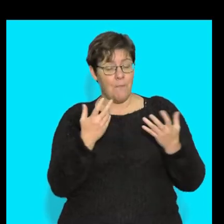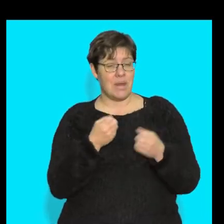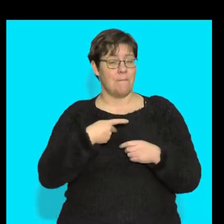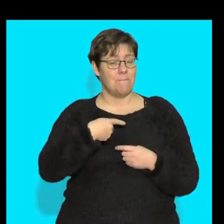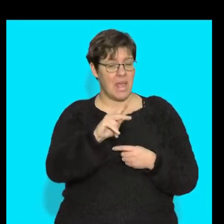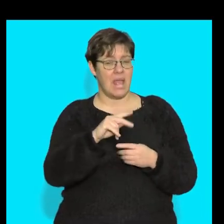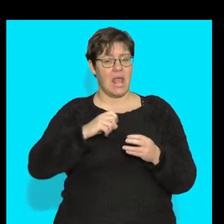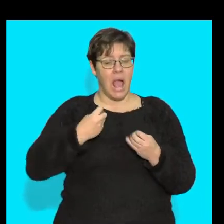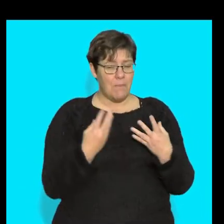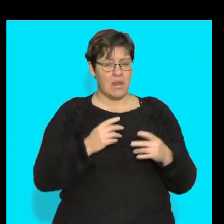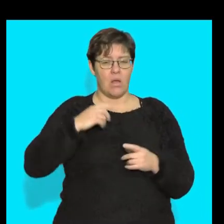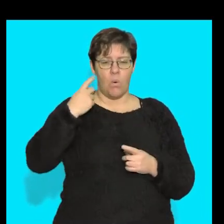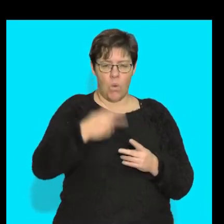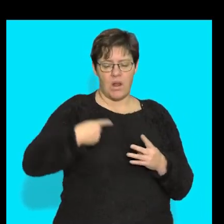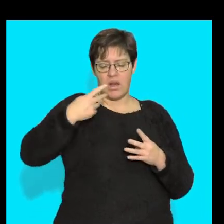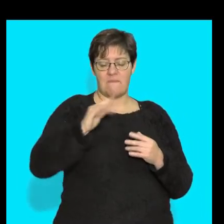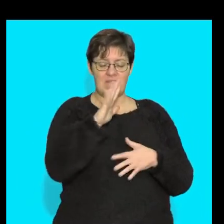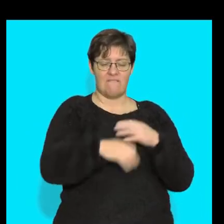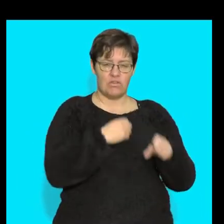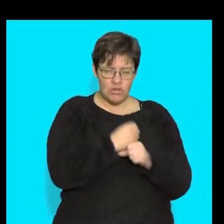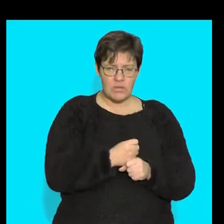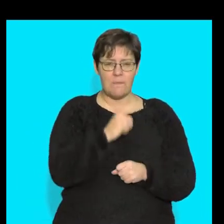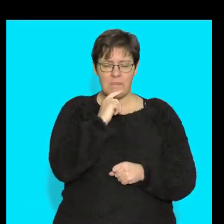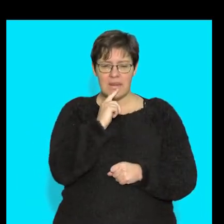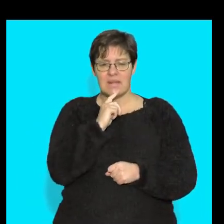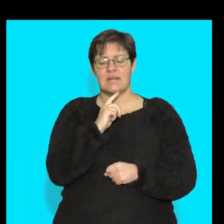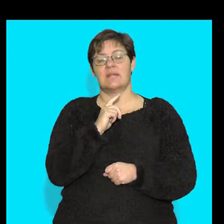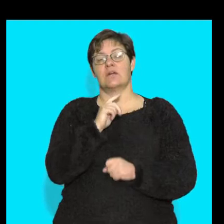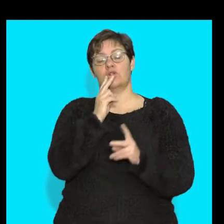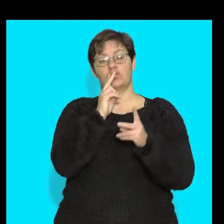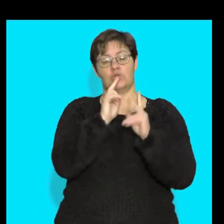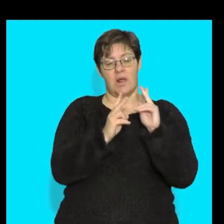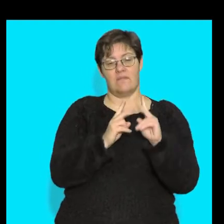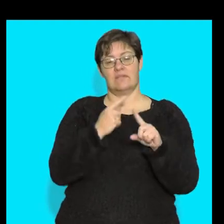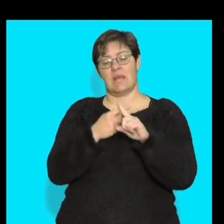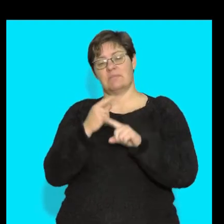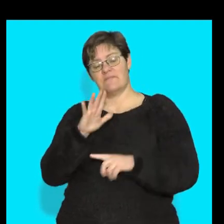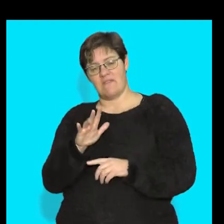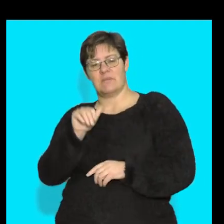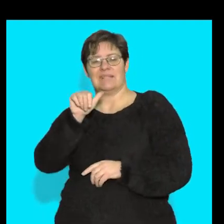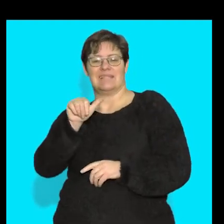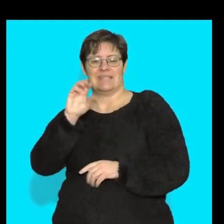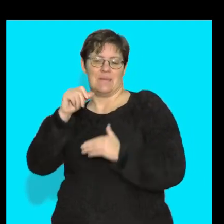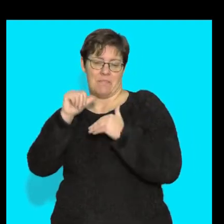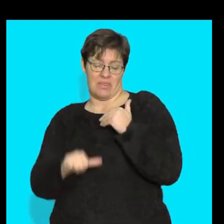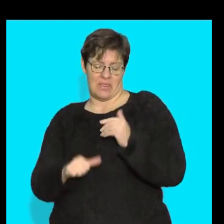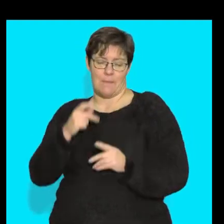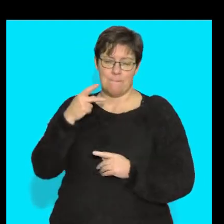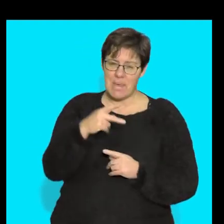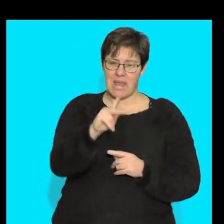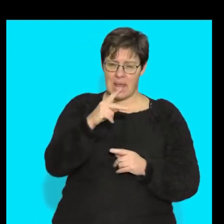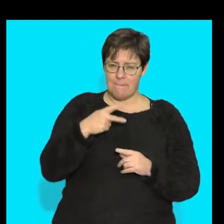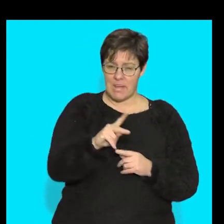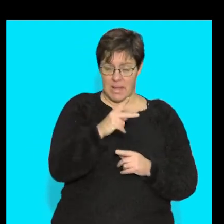of repayments. So if I give you 5 years, it means it's 60 months, right? Because in 5 years,